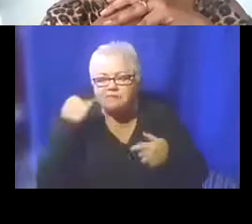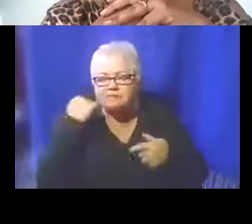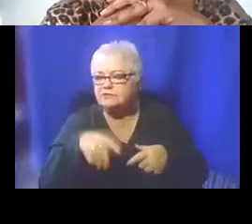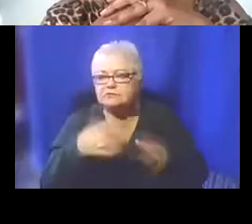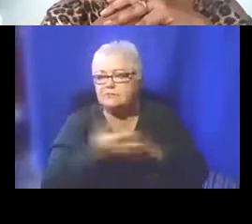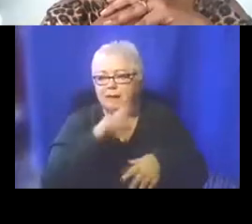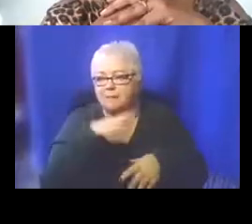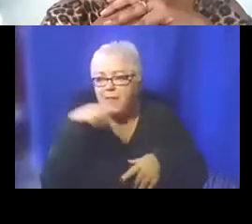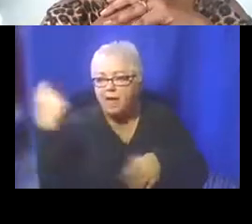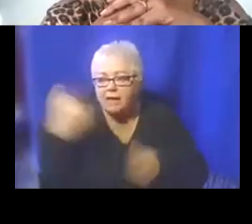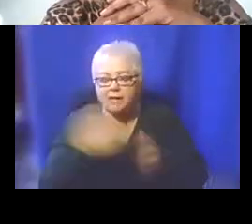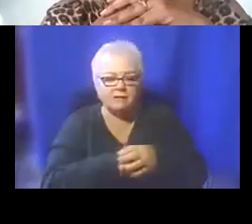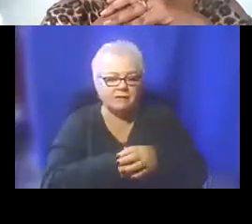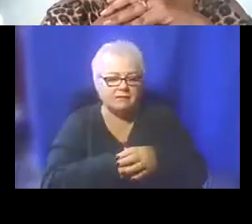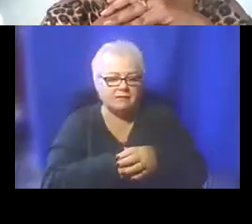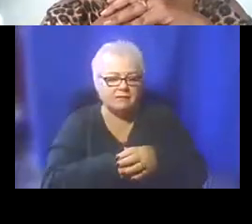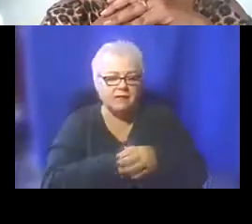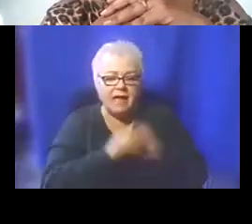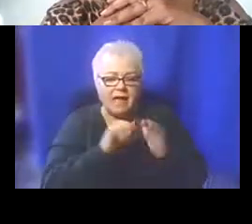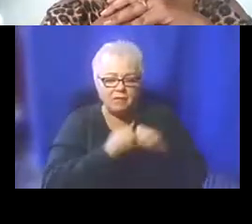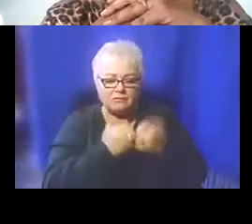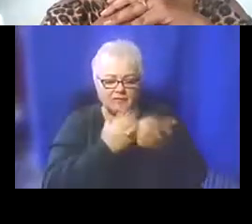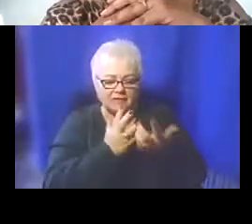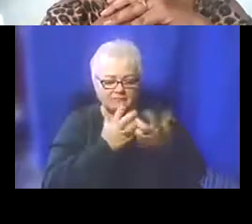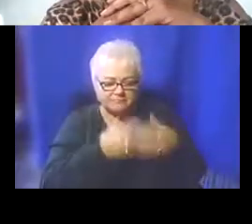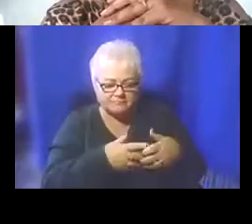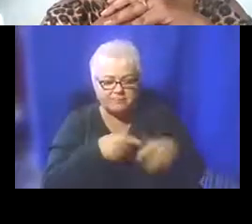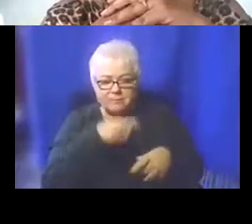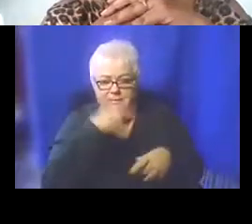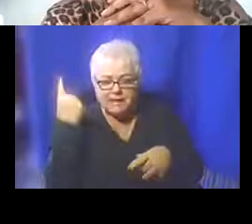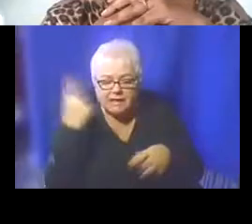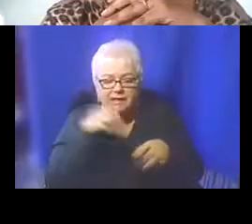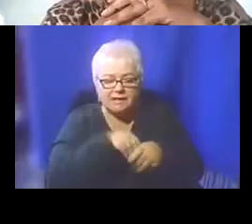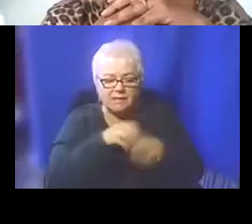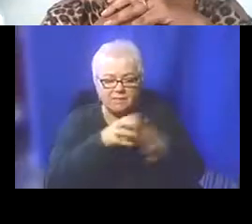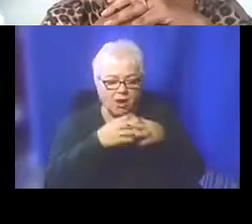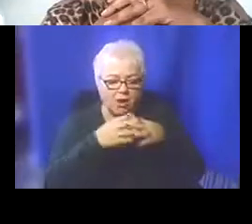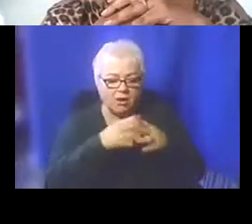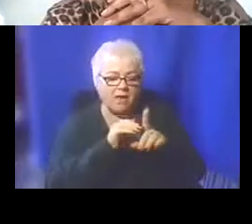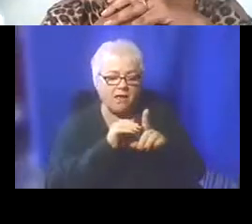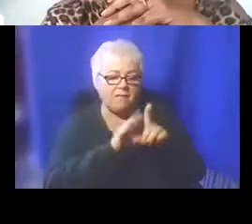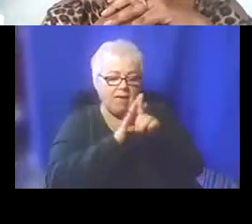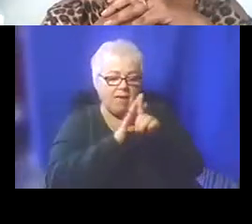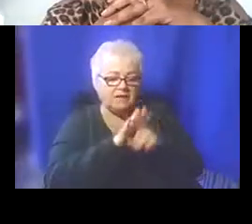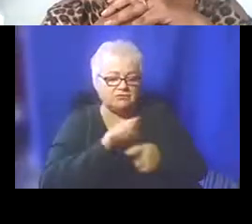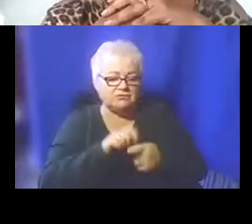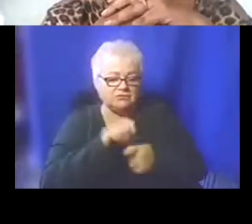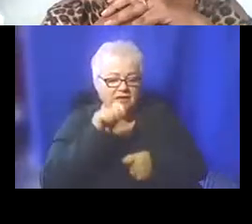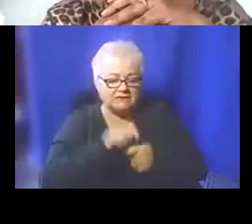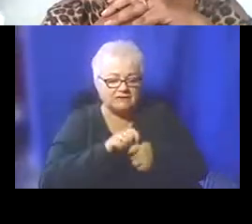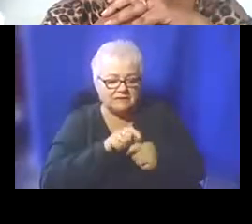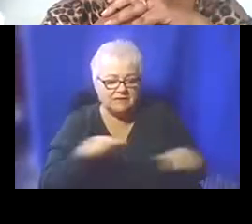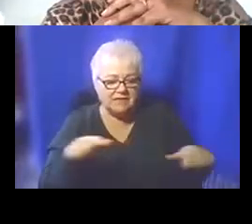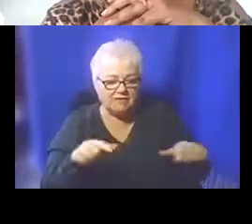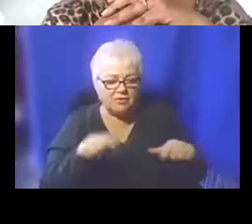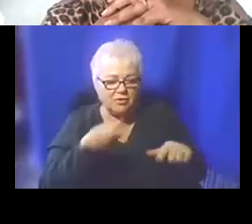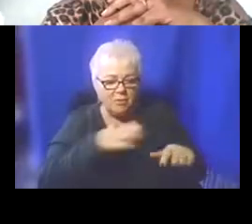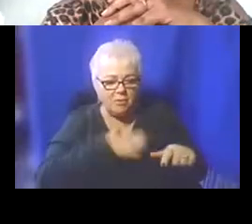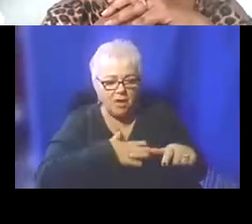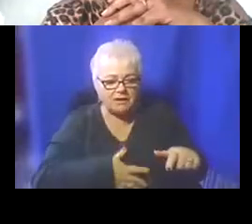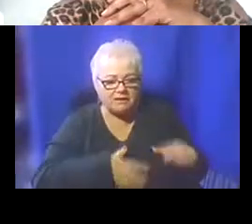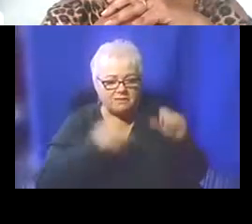does factoring in being black in America impact your stress level and therefore your body's